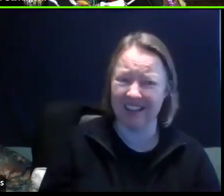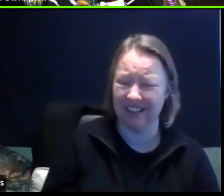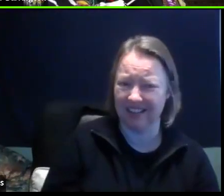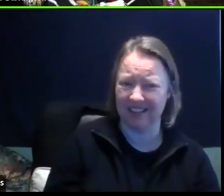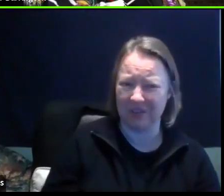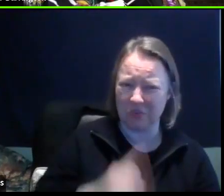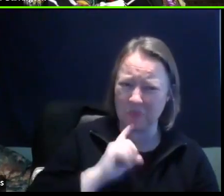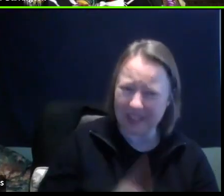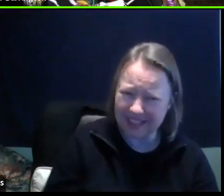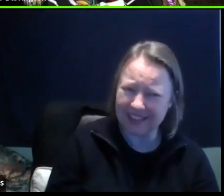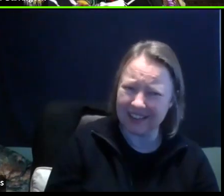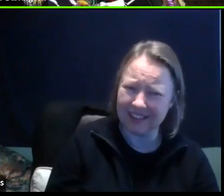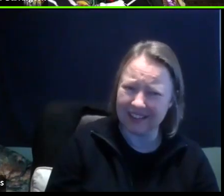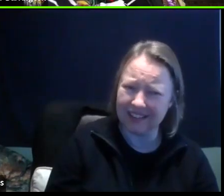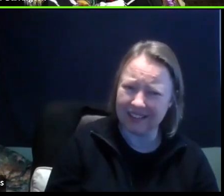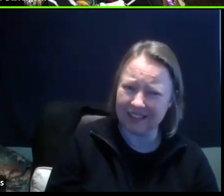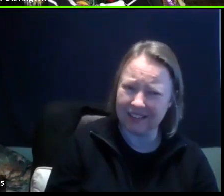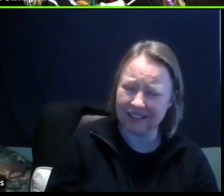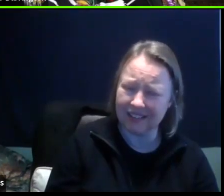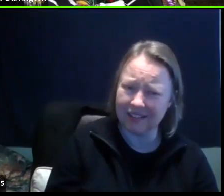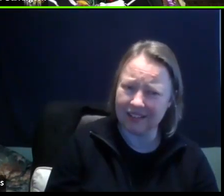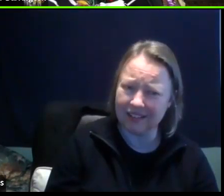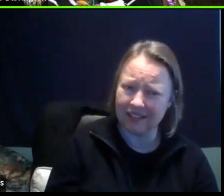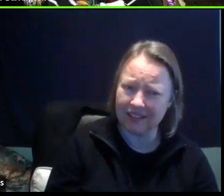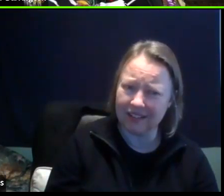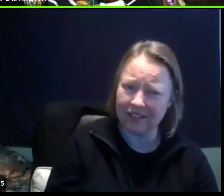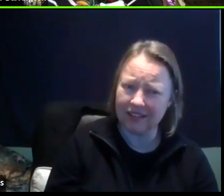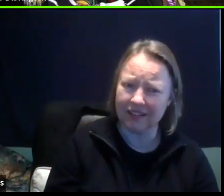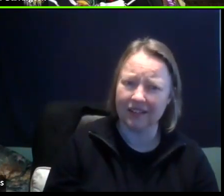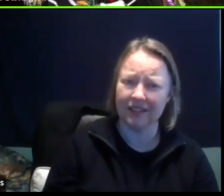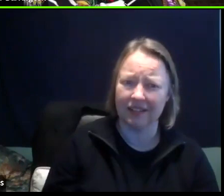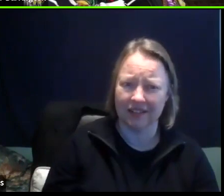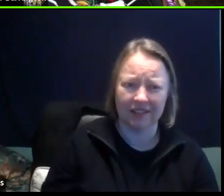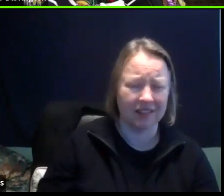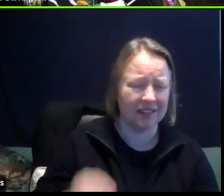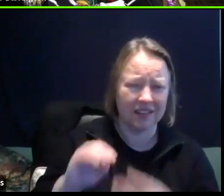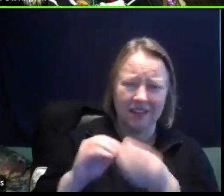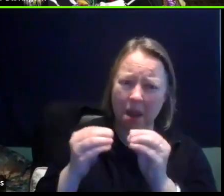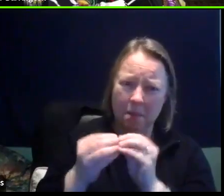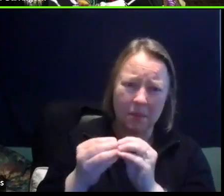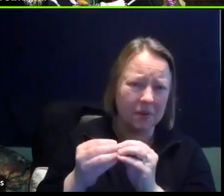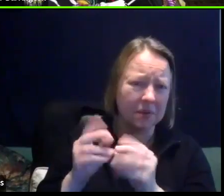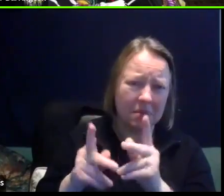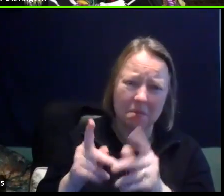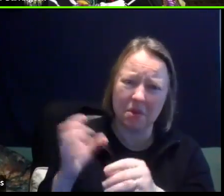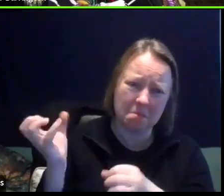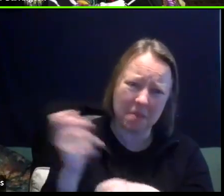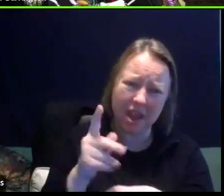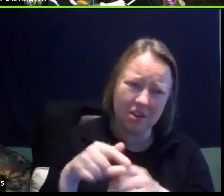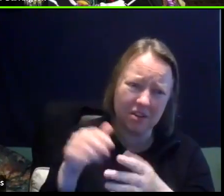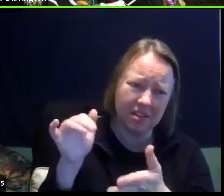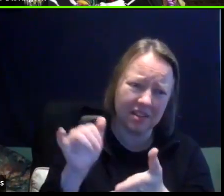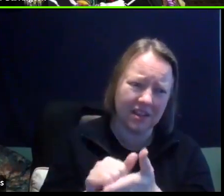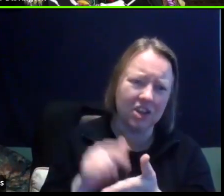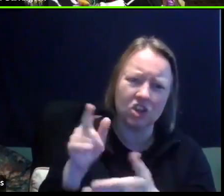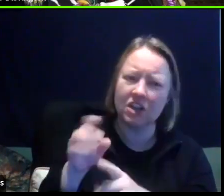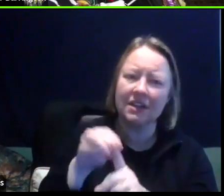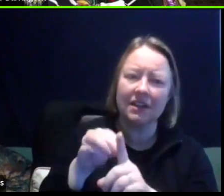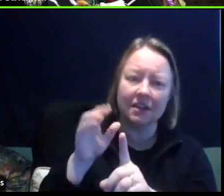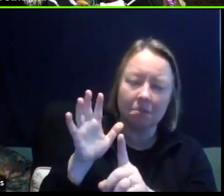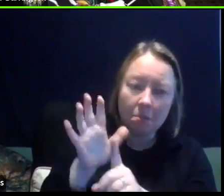Really? This is what you want to go back to? She exposed us.